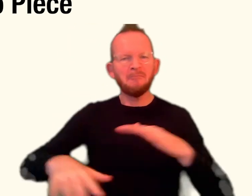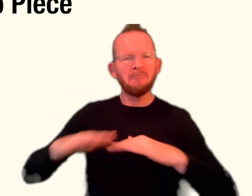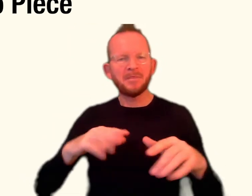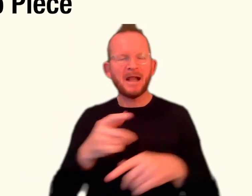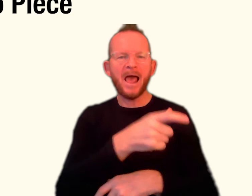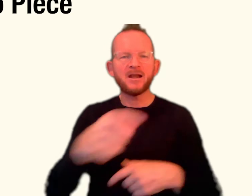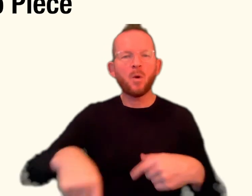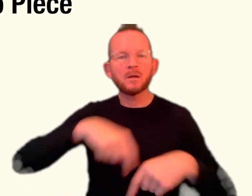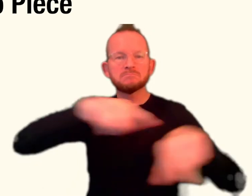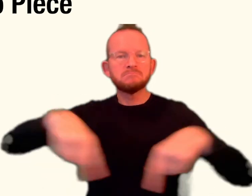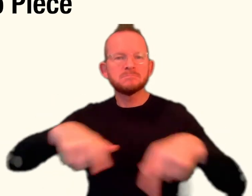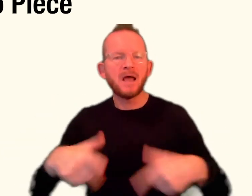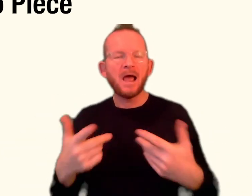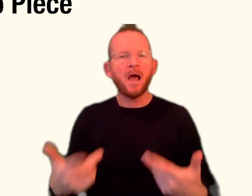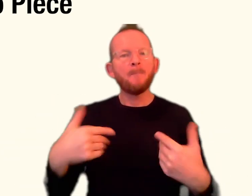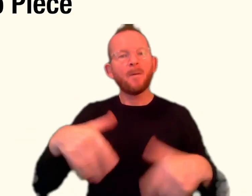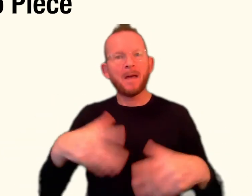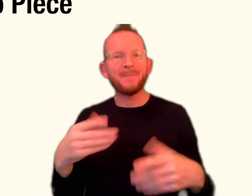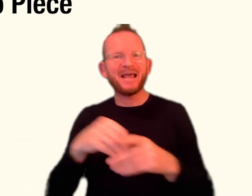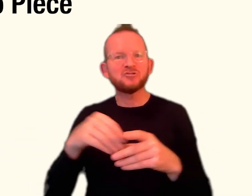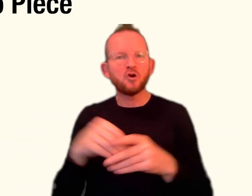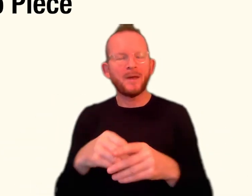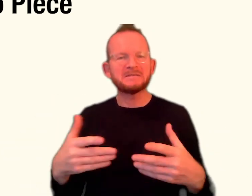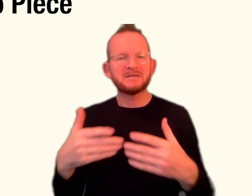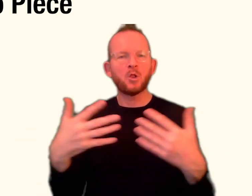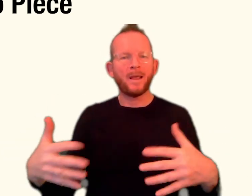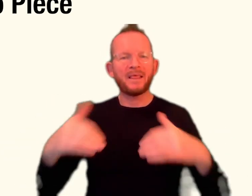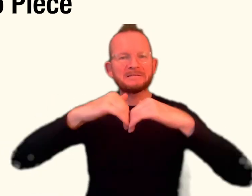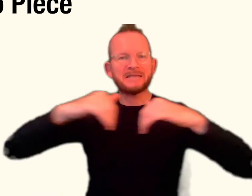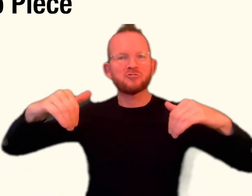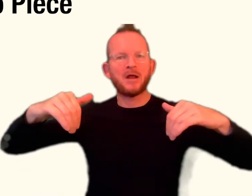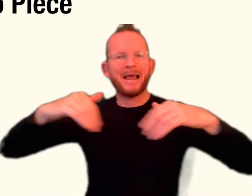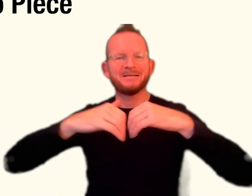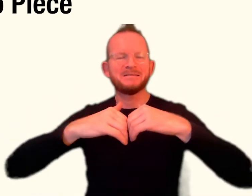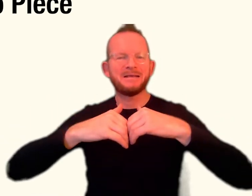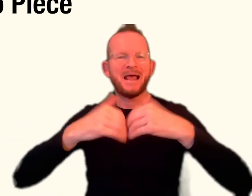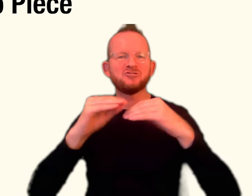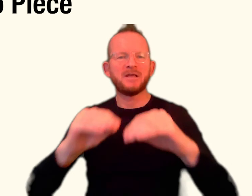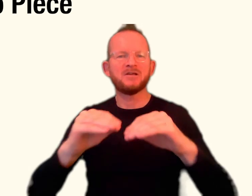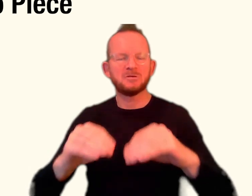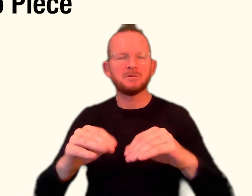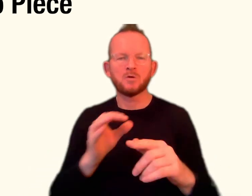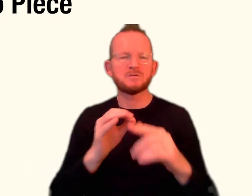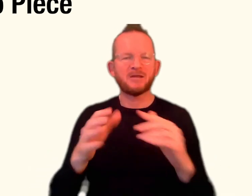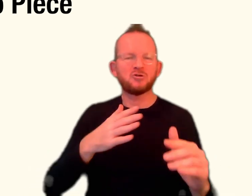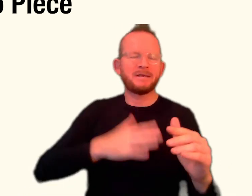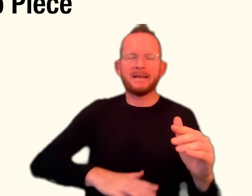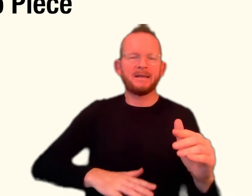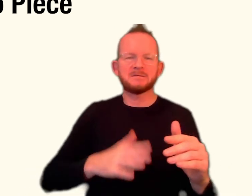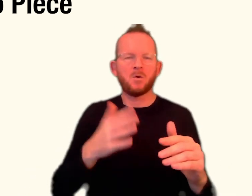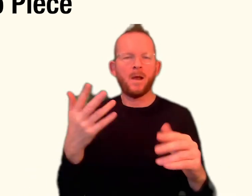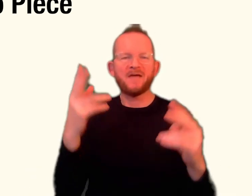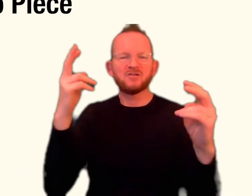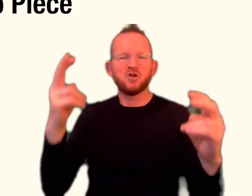issue is still with segregated education, or like special needs, whatever term you choose